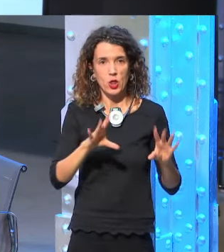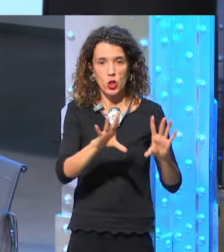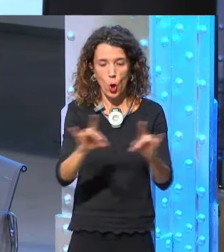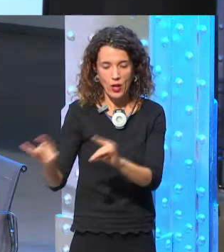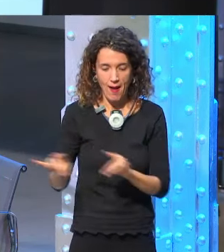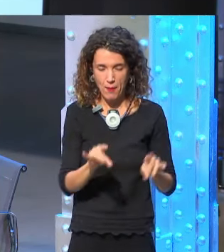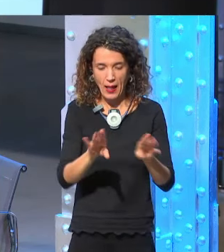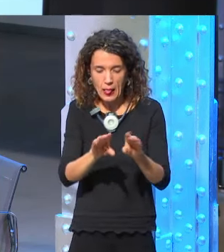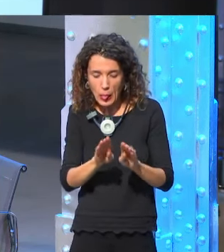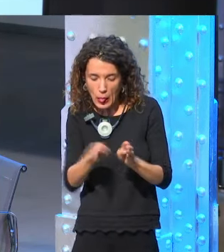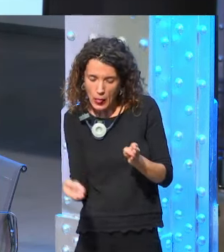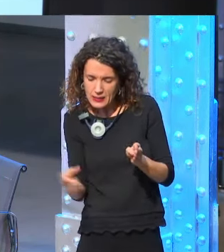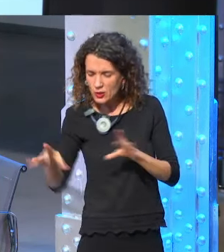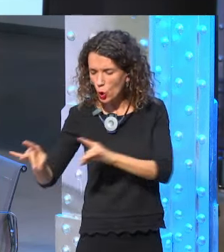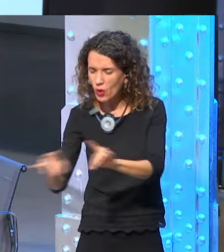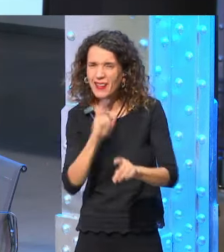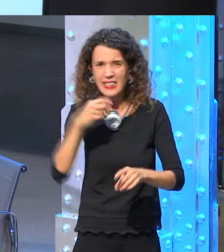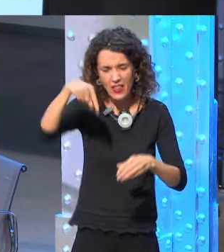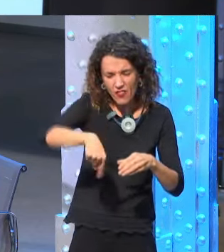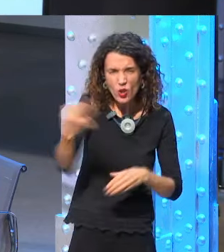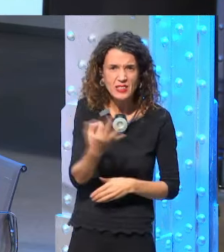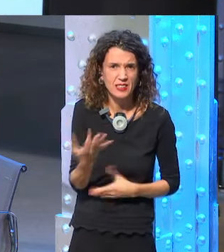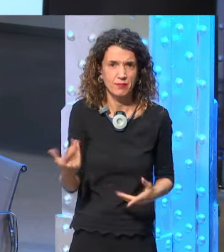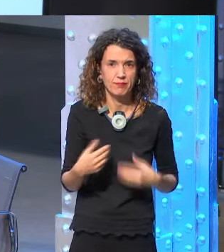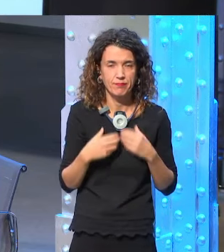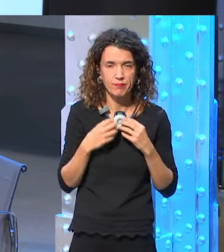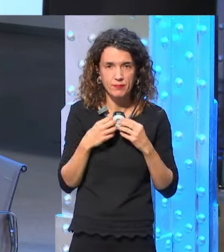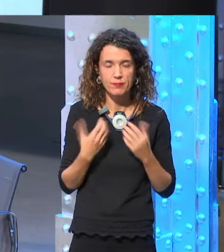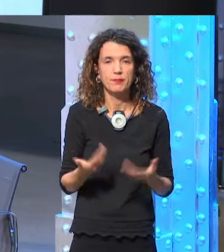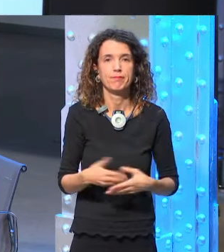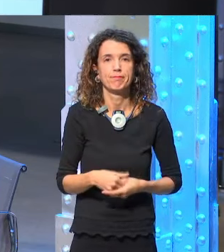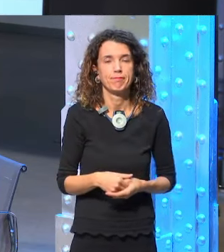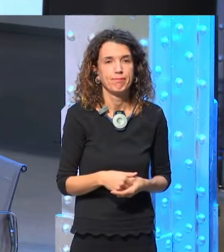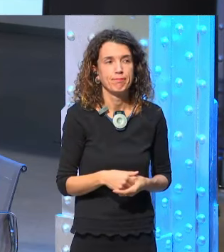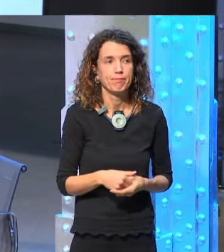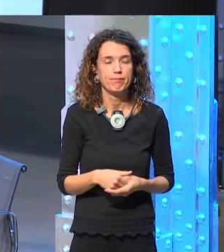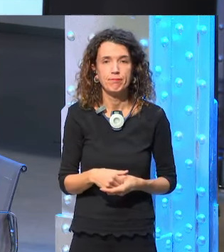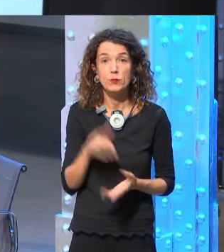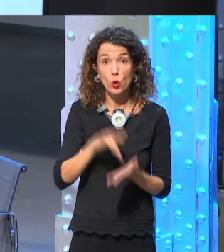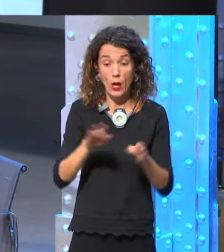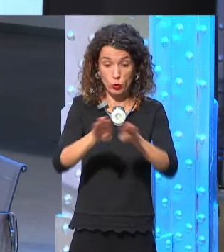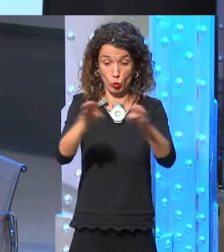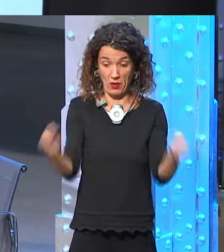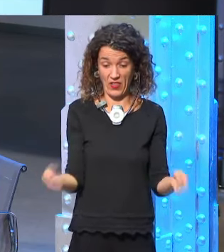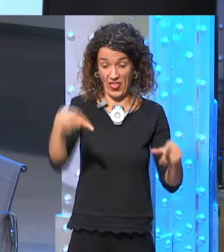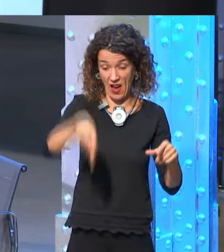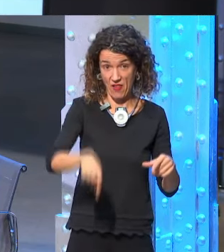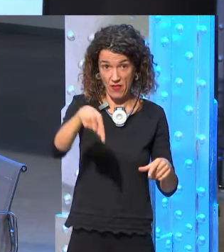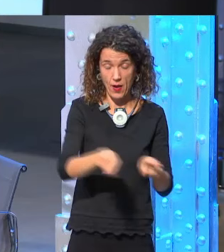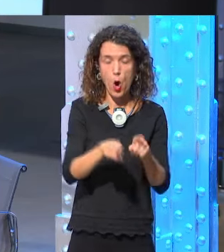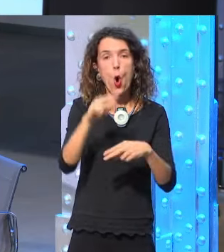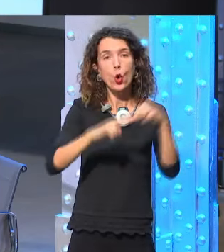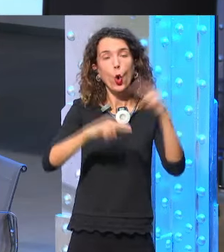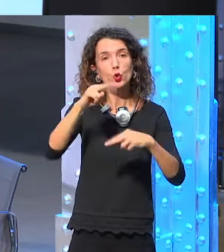happening underneath this table, and indeed there is this pressure surface underneath. We built a number of these tables. This one is at the